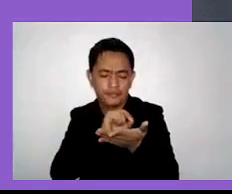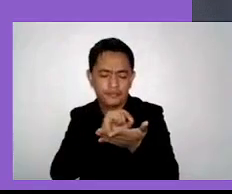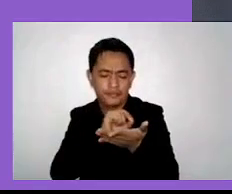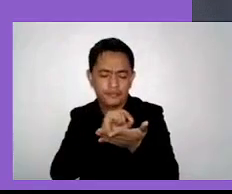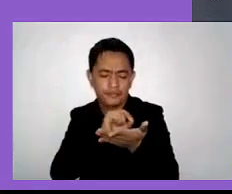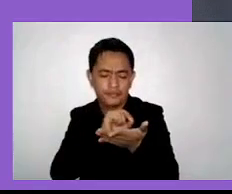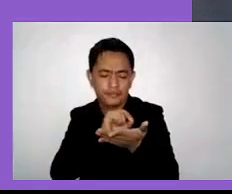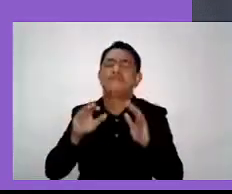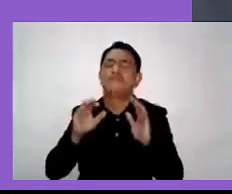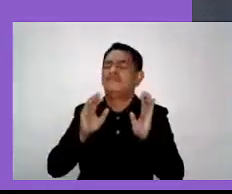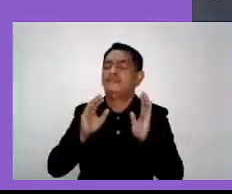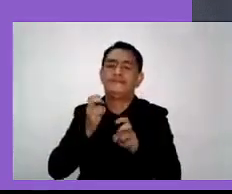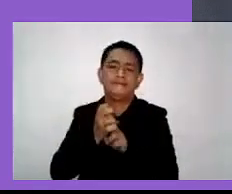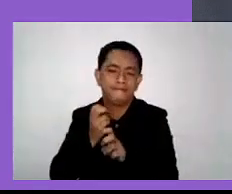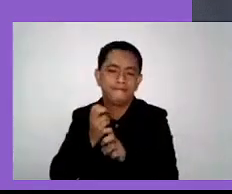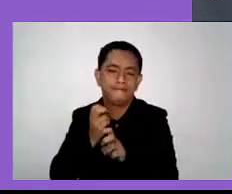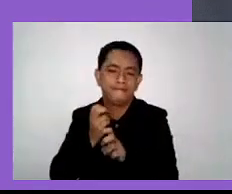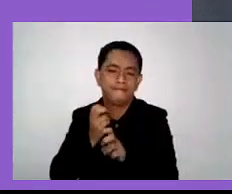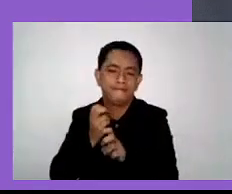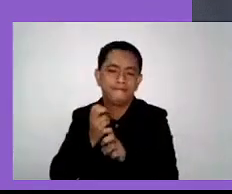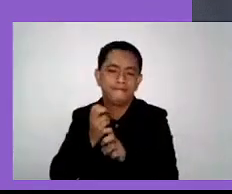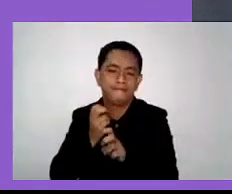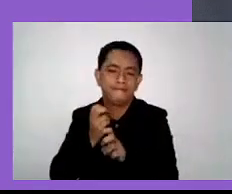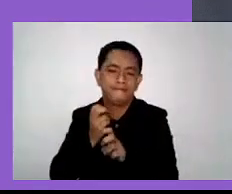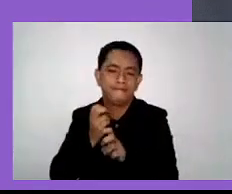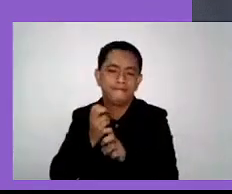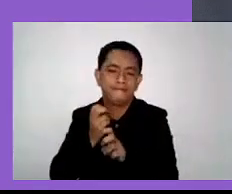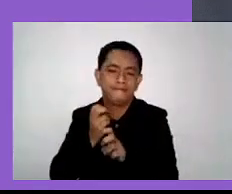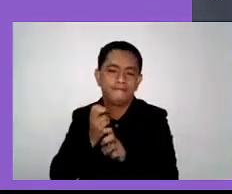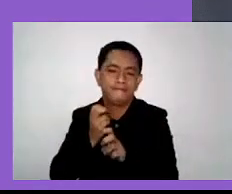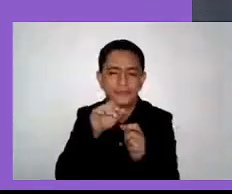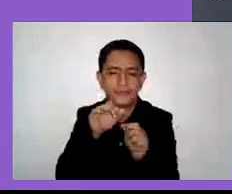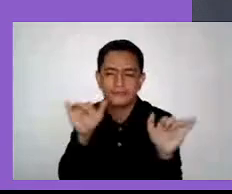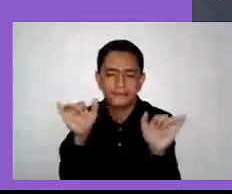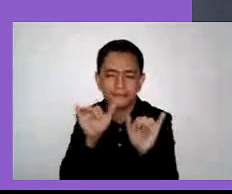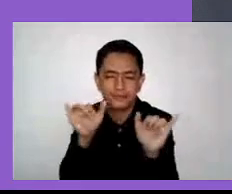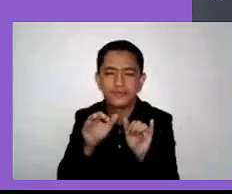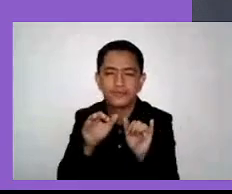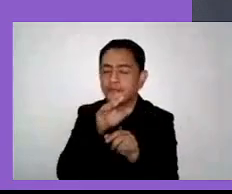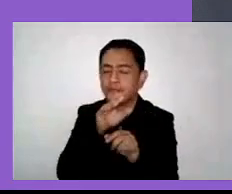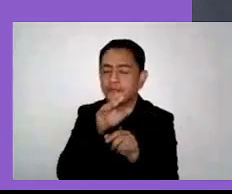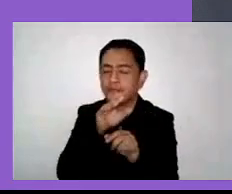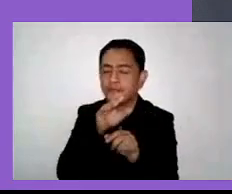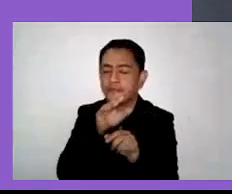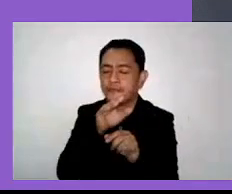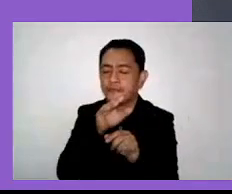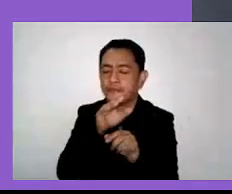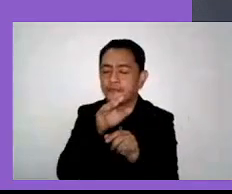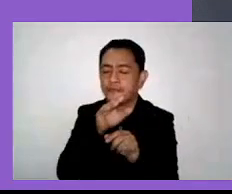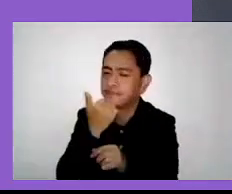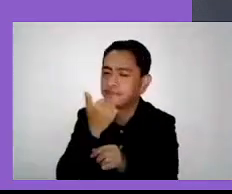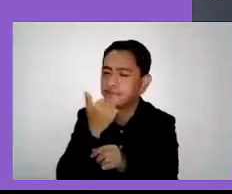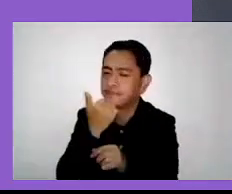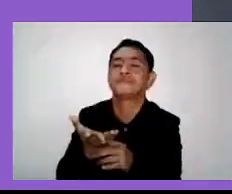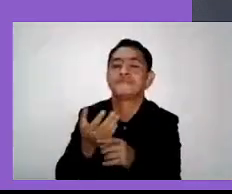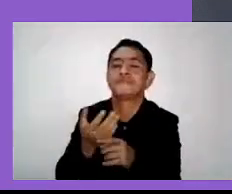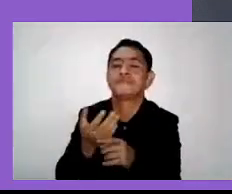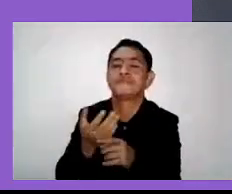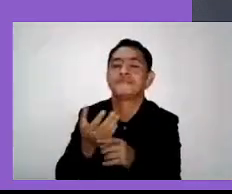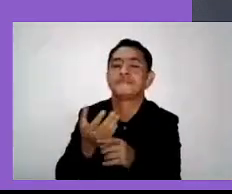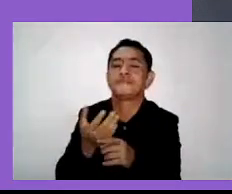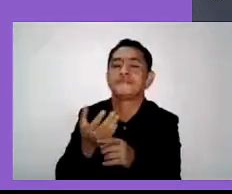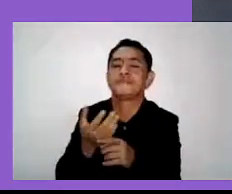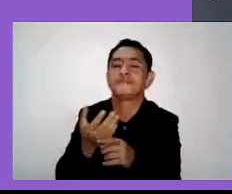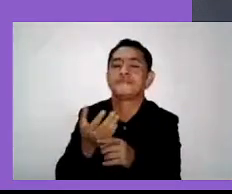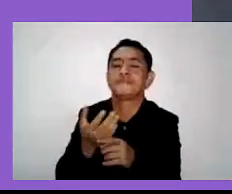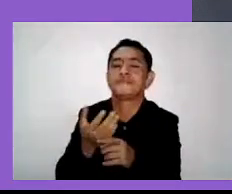as inconsistent legibility and spelling mistakes, difficulties in generating and developing ideas such that the content